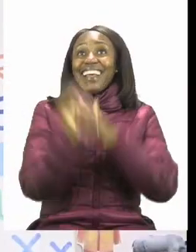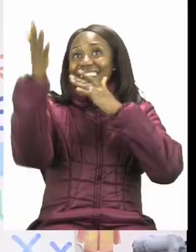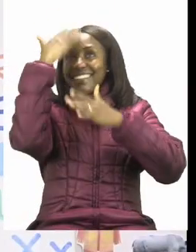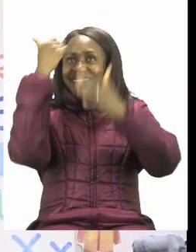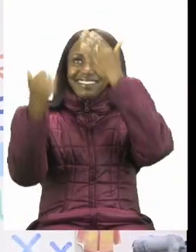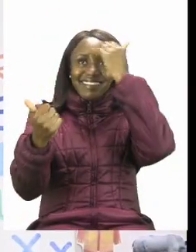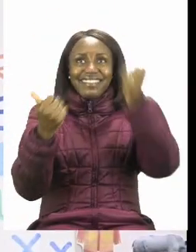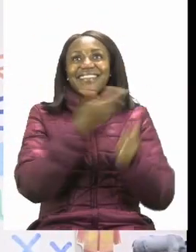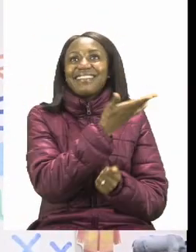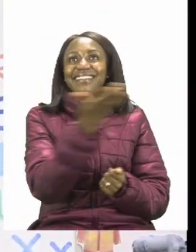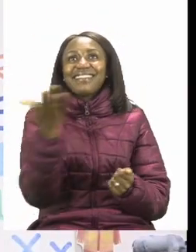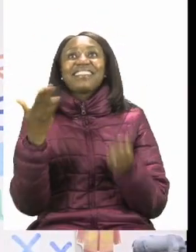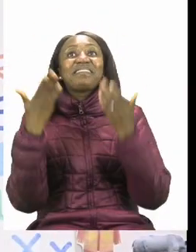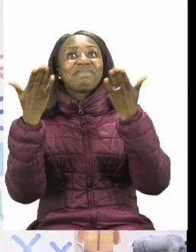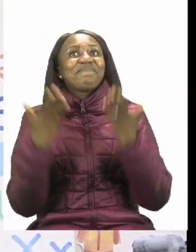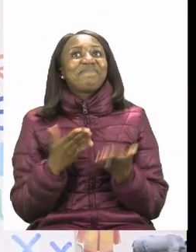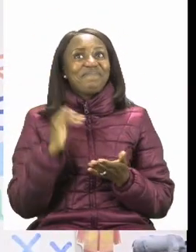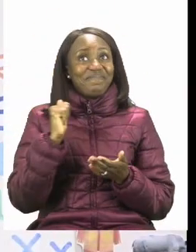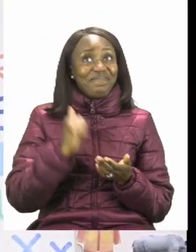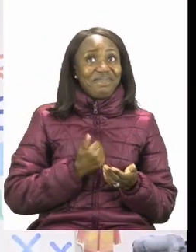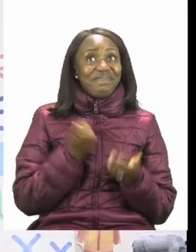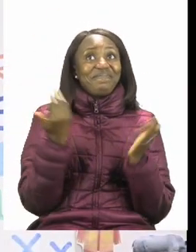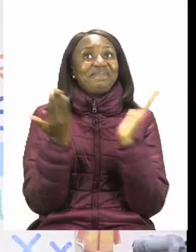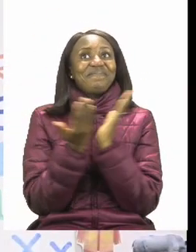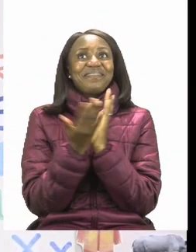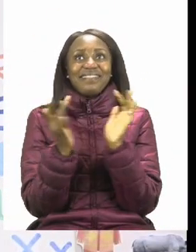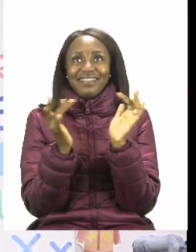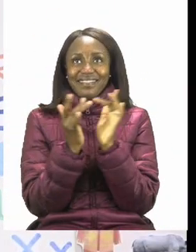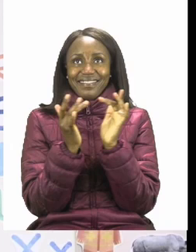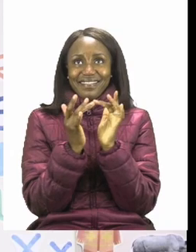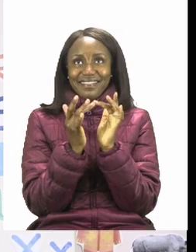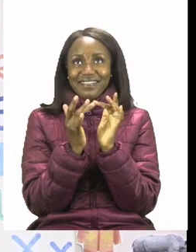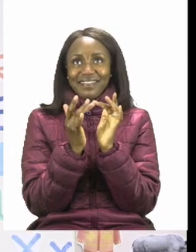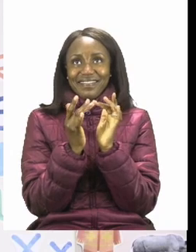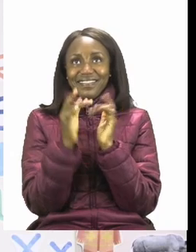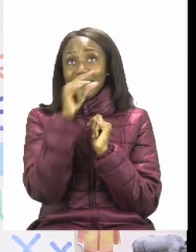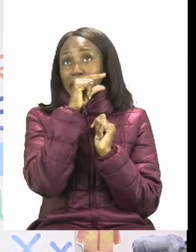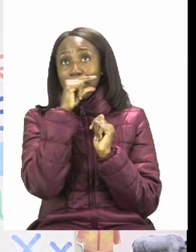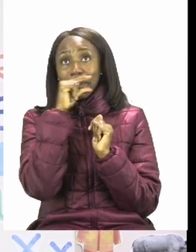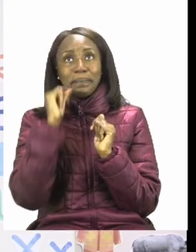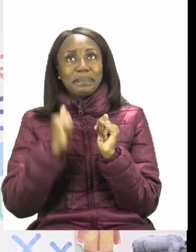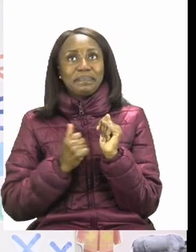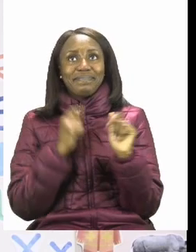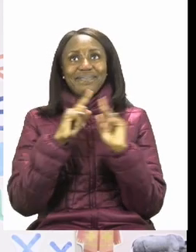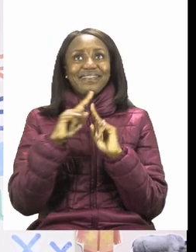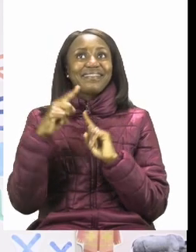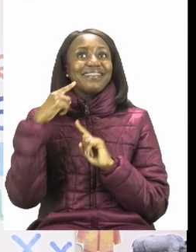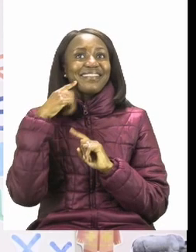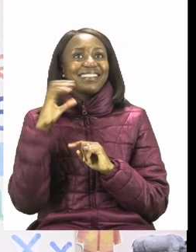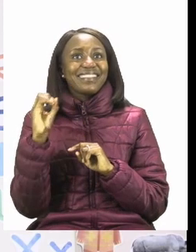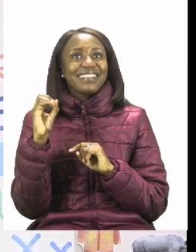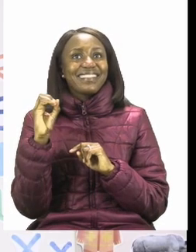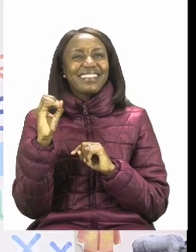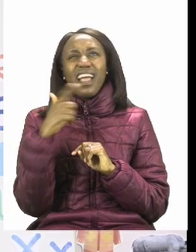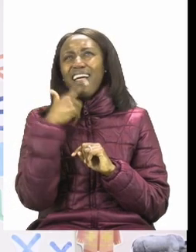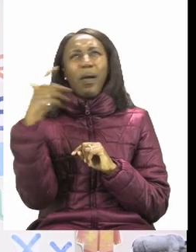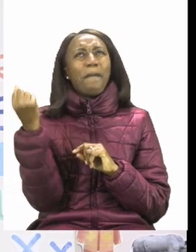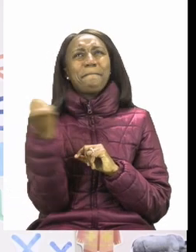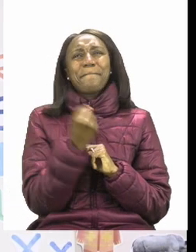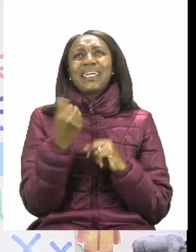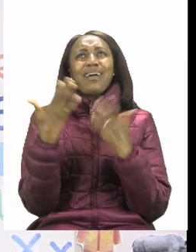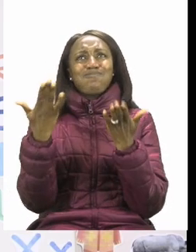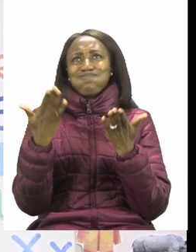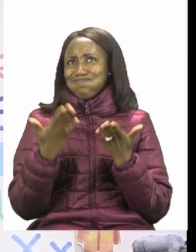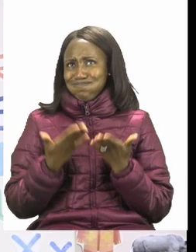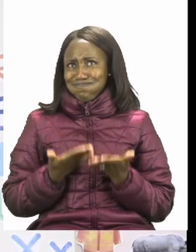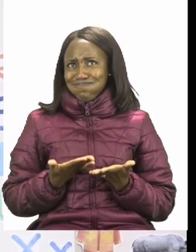Hello everyone and welcome to My Zone Online School. My name is Teacher Mutsa and thank you so much for